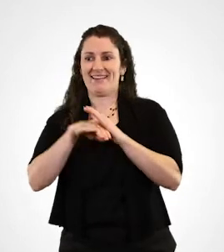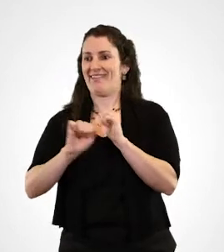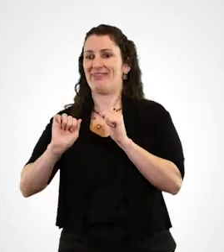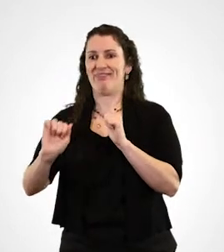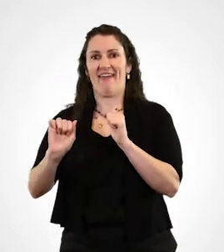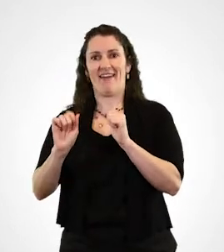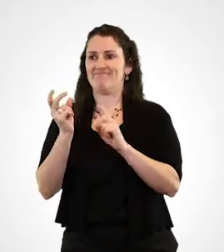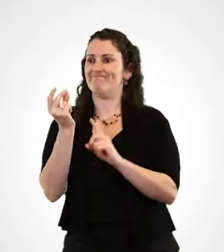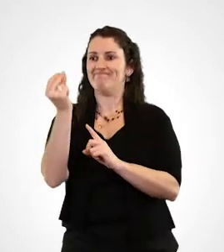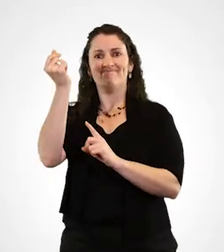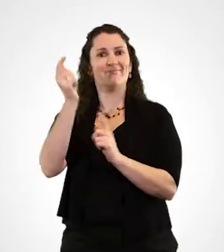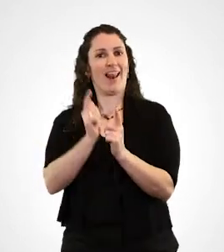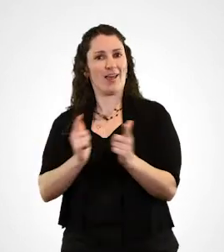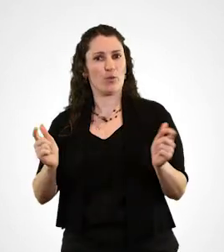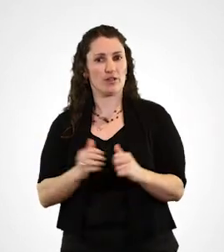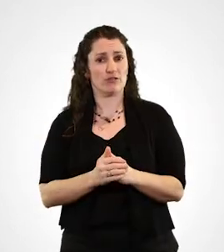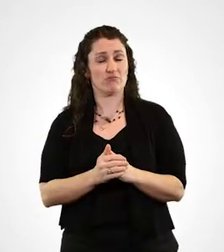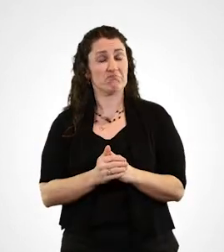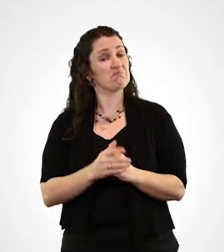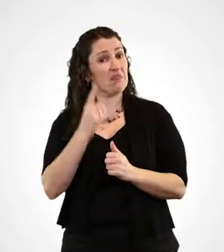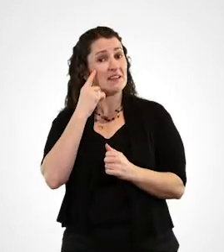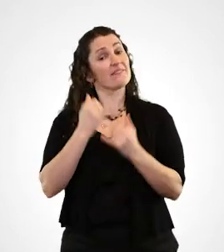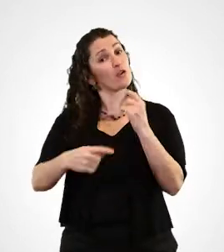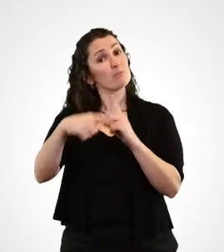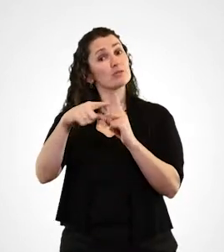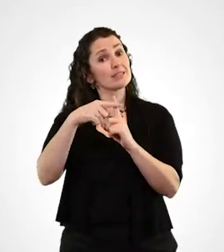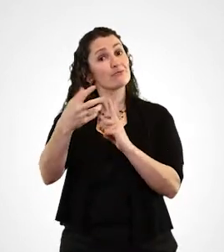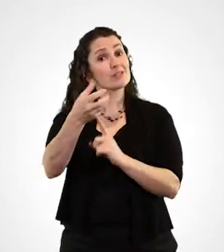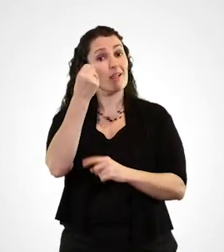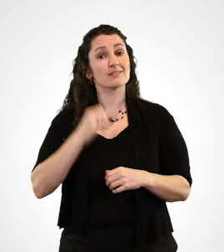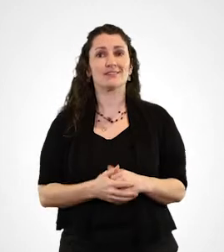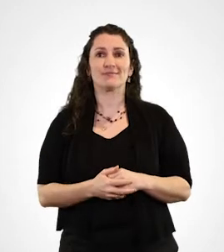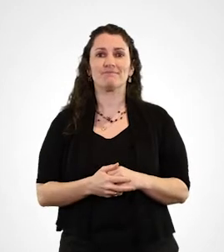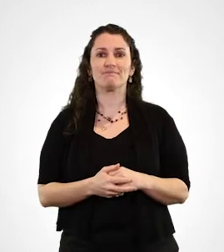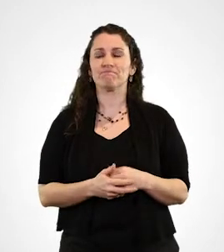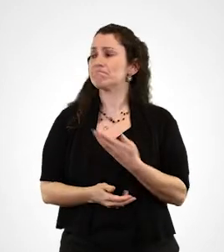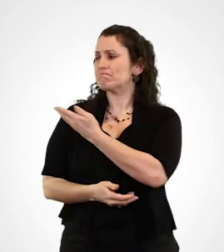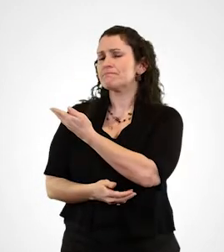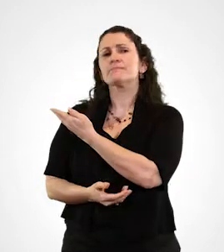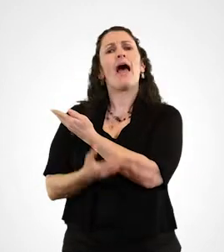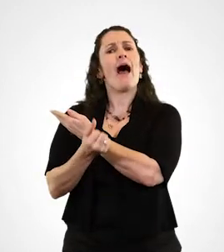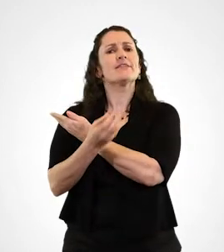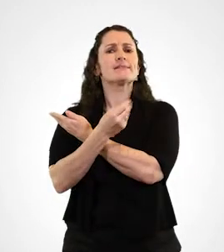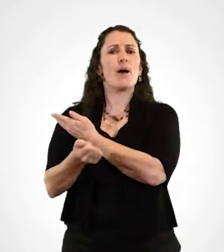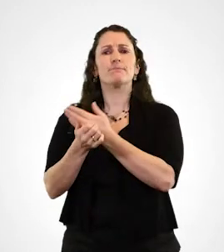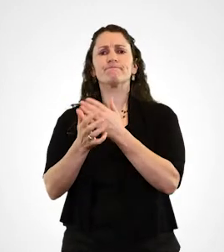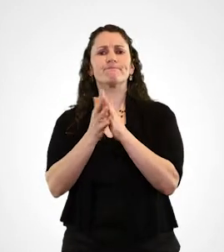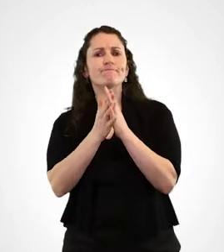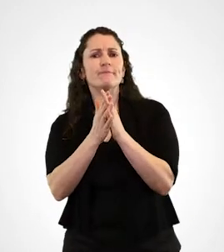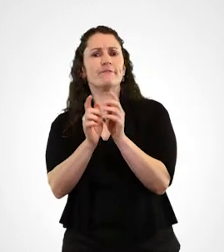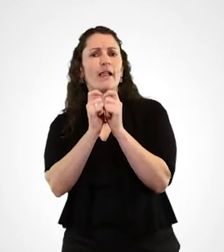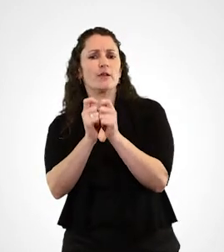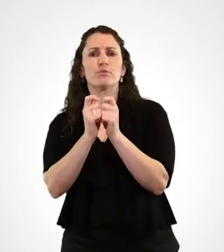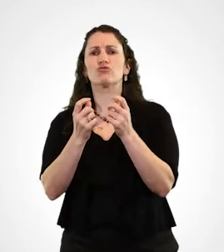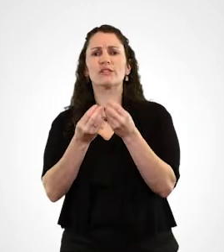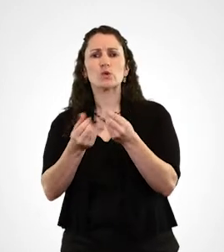think these are very positive results. I'm going to just share with you a few resources that you can use. If